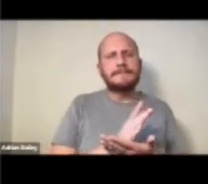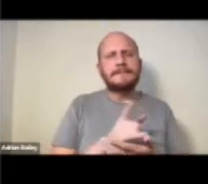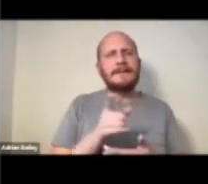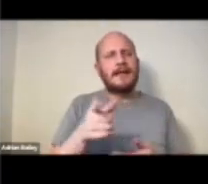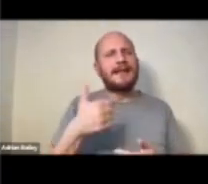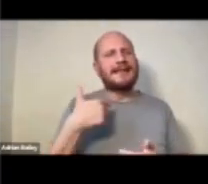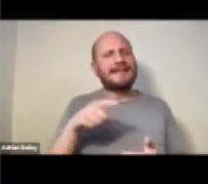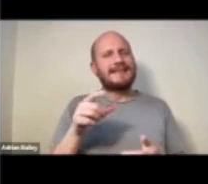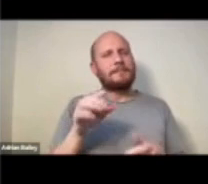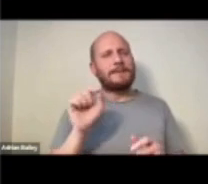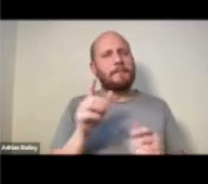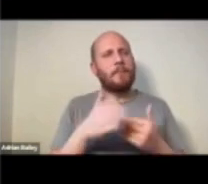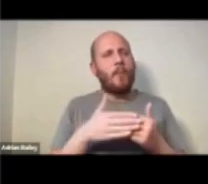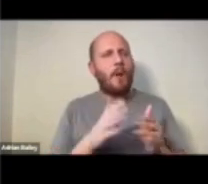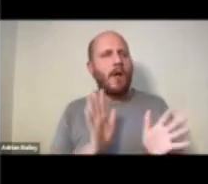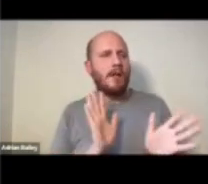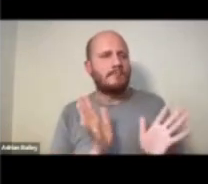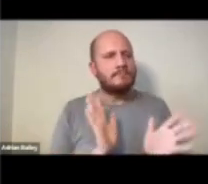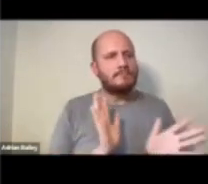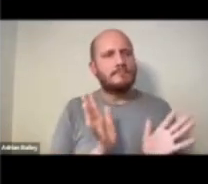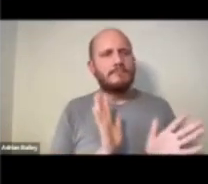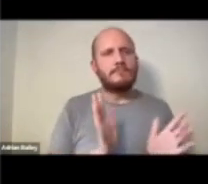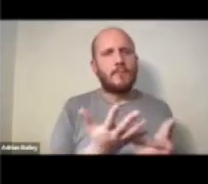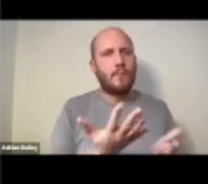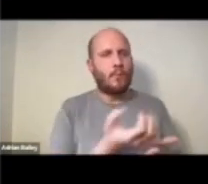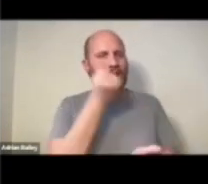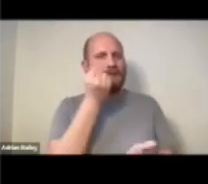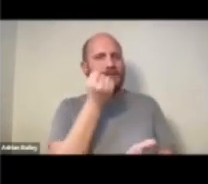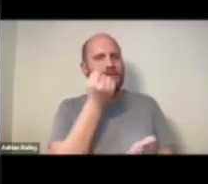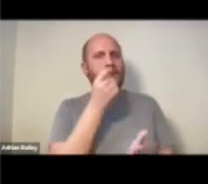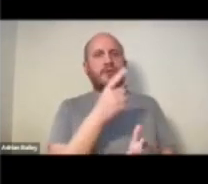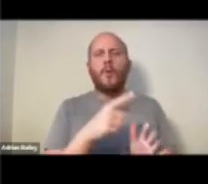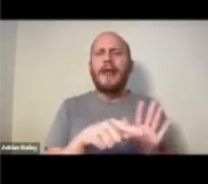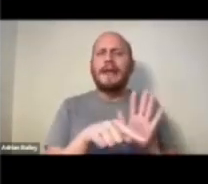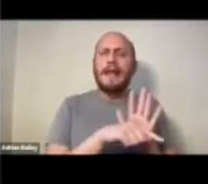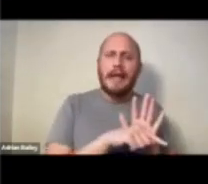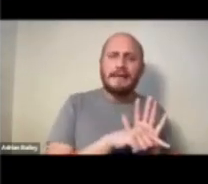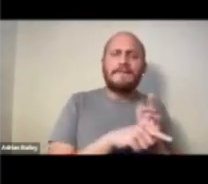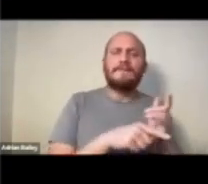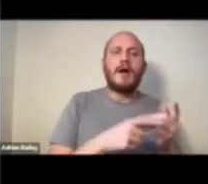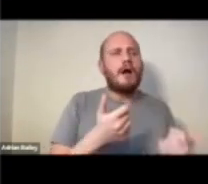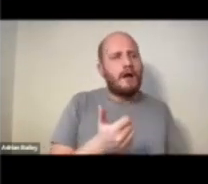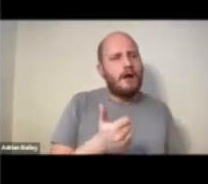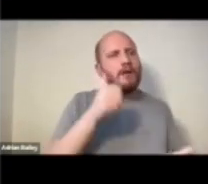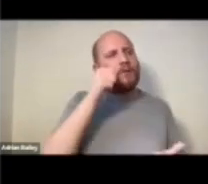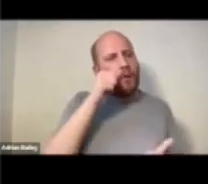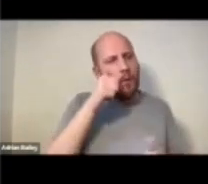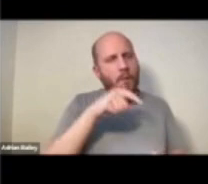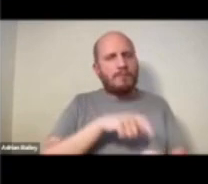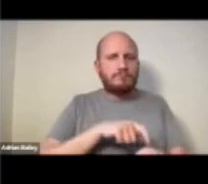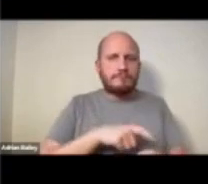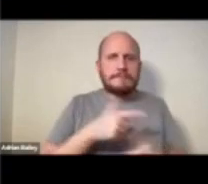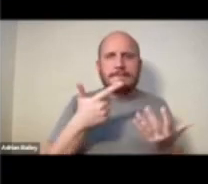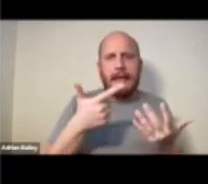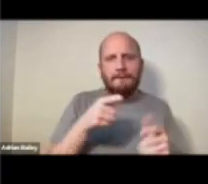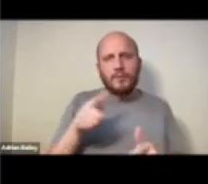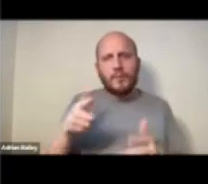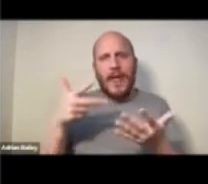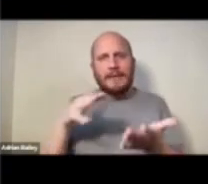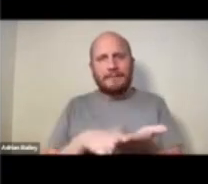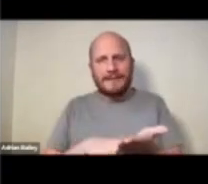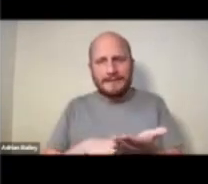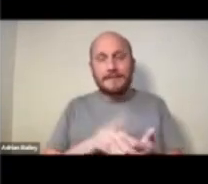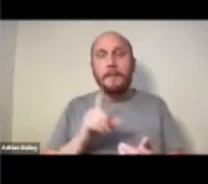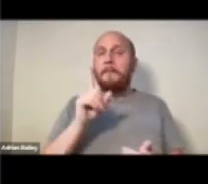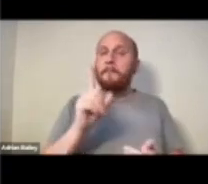over. So I find it's useful to pair a negative with a positive. Yes, the survey will take you 7 or 8 minutes, but we